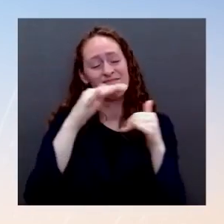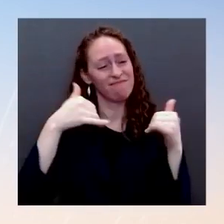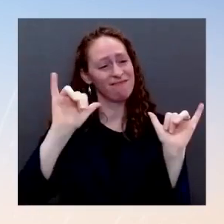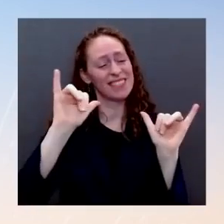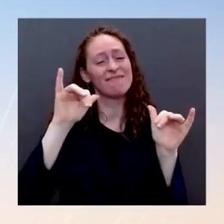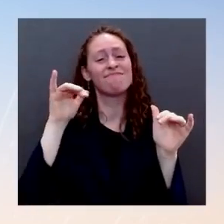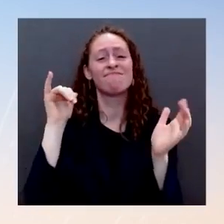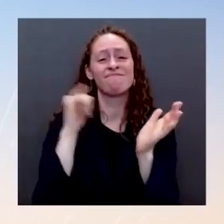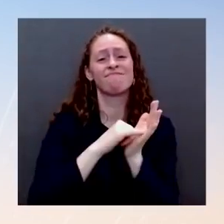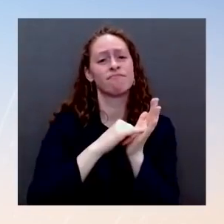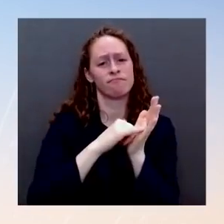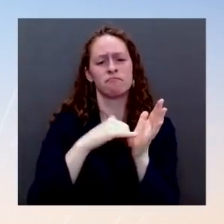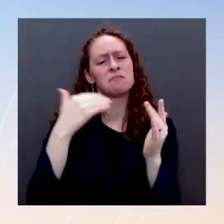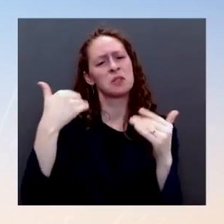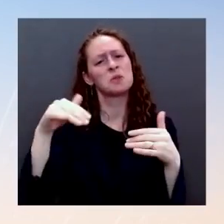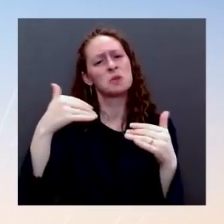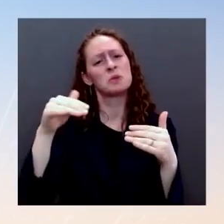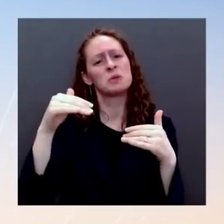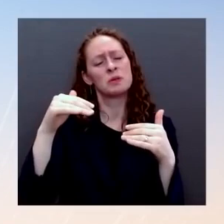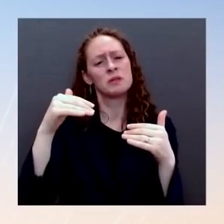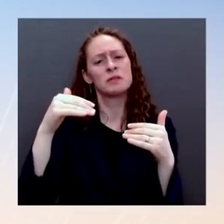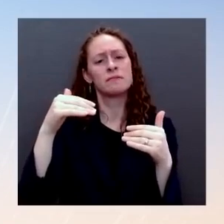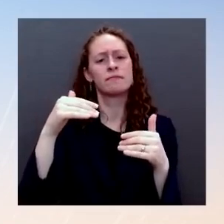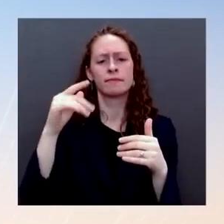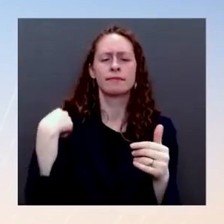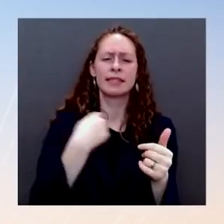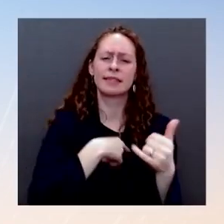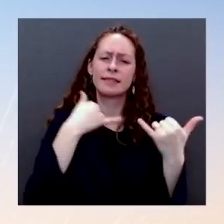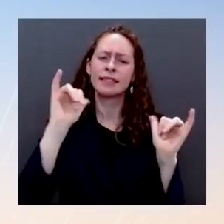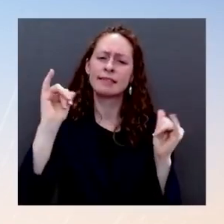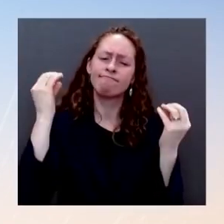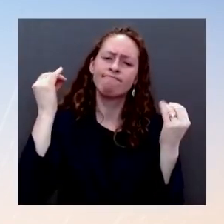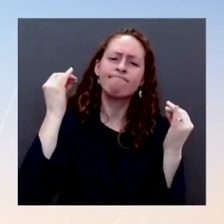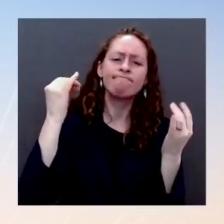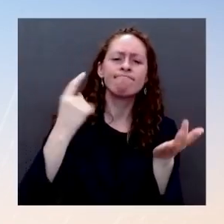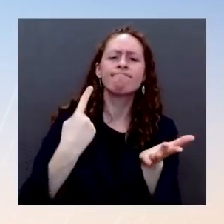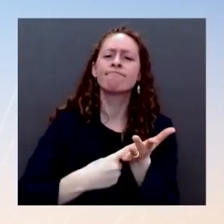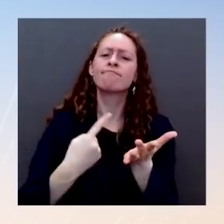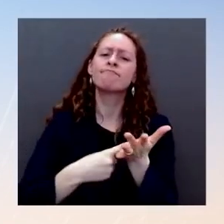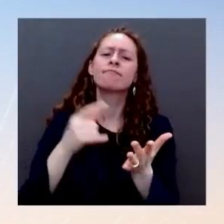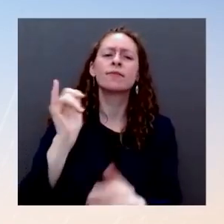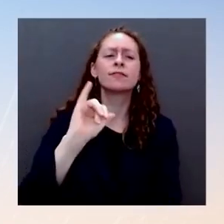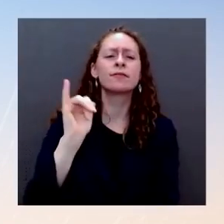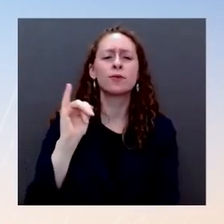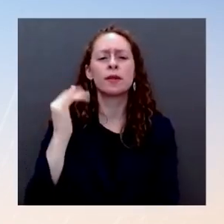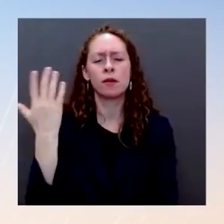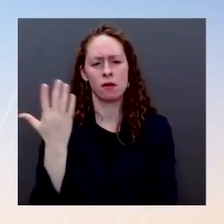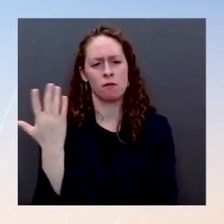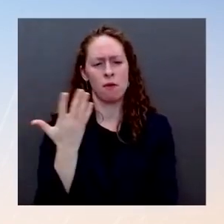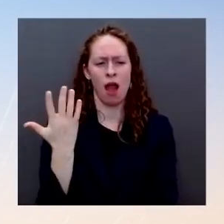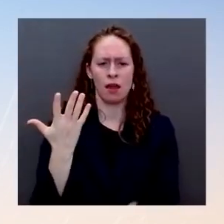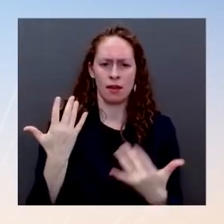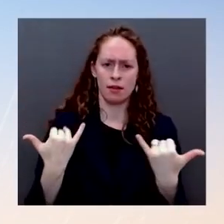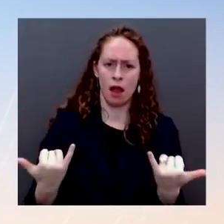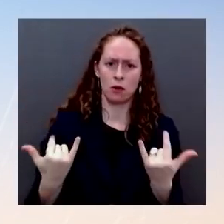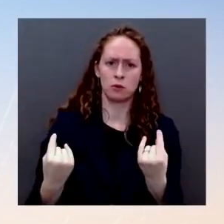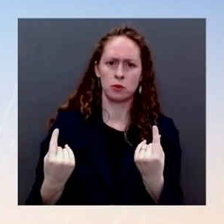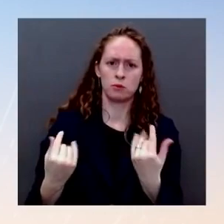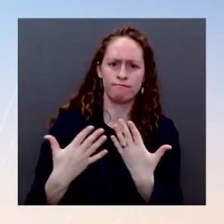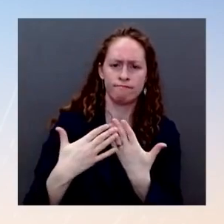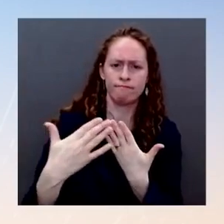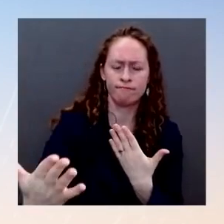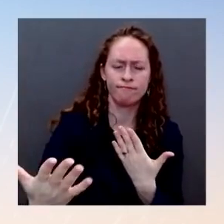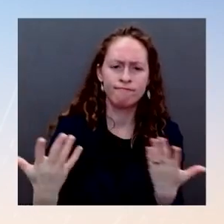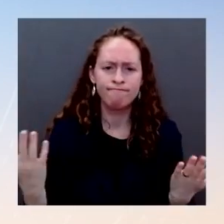to secure and strengthen our democracy and our institutions, to reject the hatred and lies we saw on January 6th, and to unite our